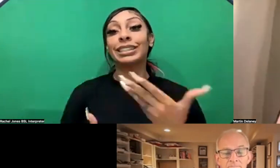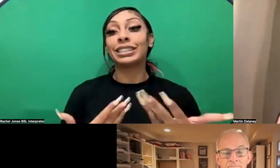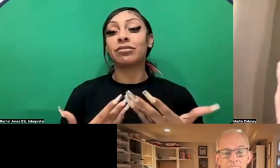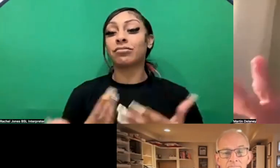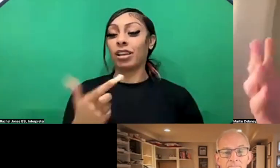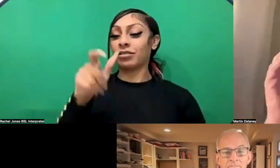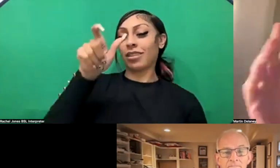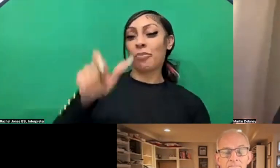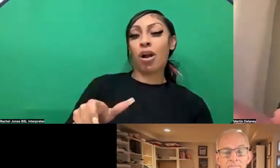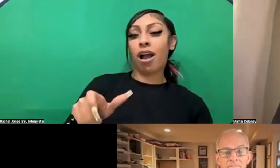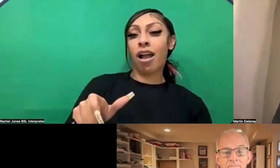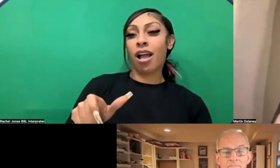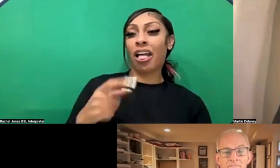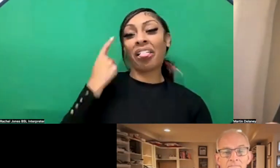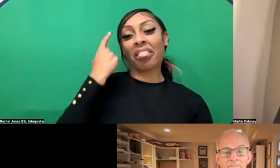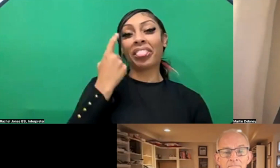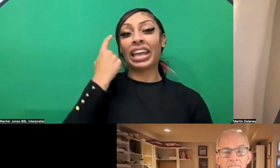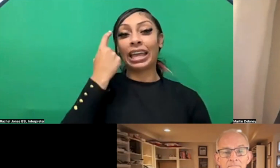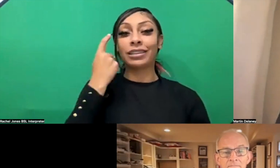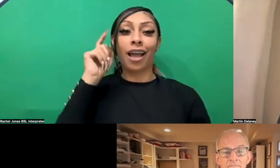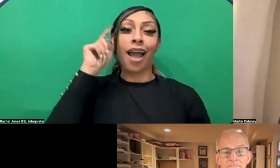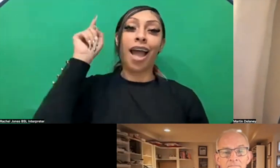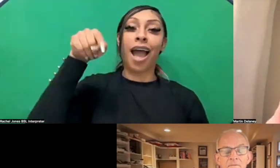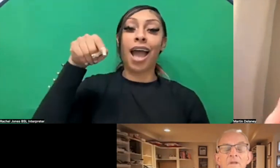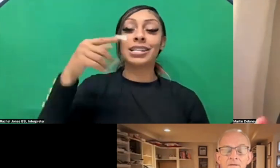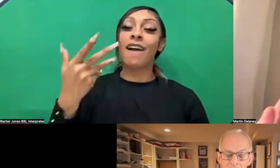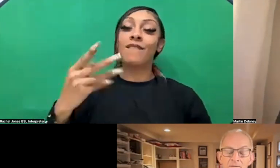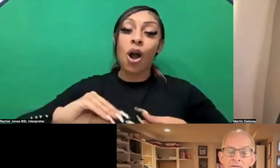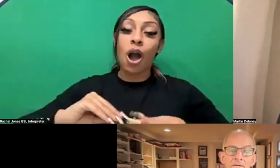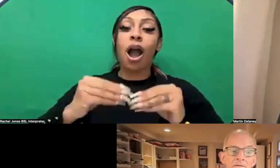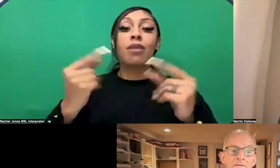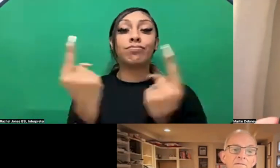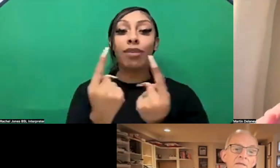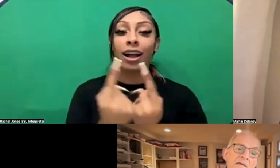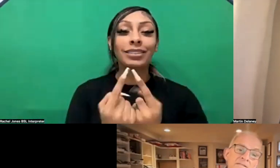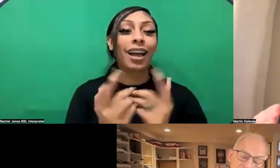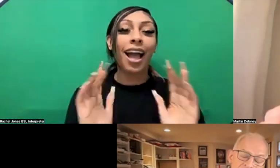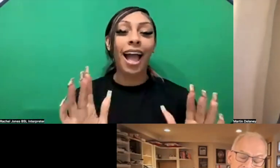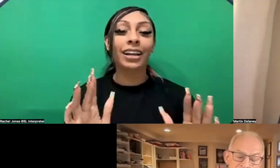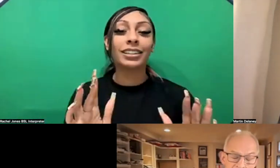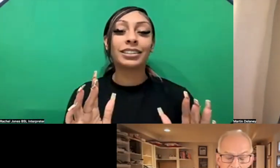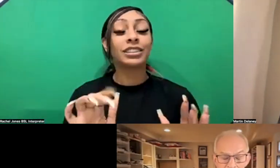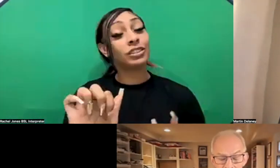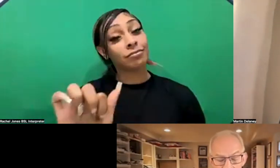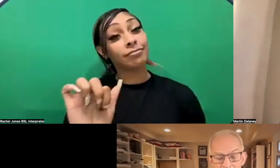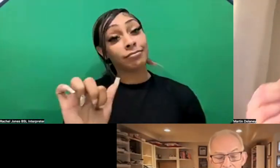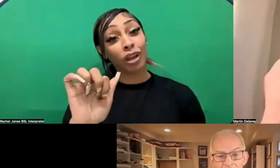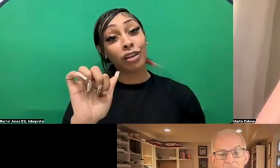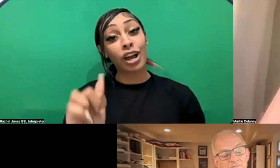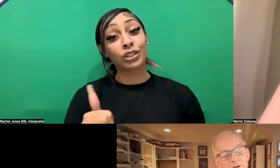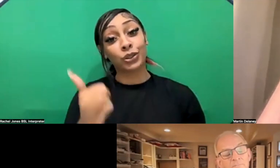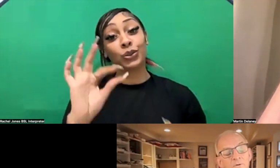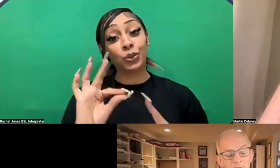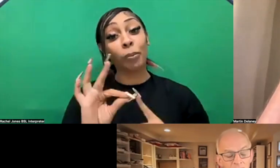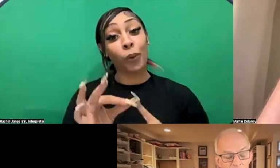who thinks of, has ideas for products, or whatever. You can see them. You look That's at a it and very think, good. how's this going to work? That's